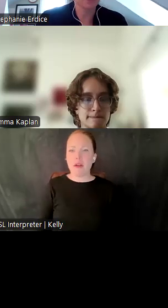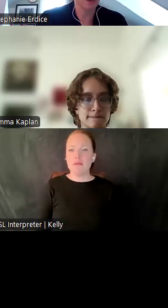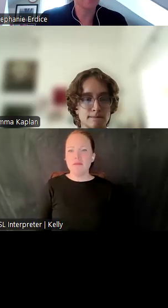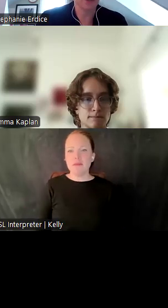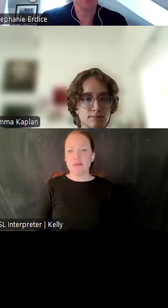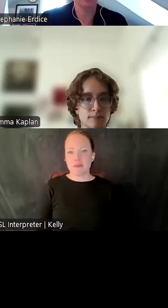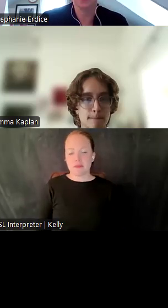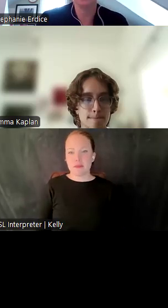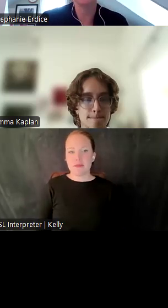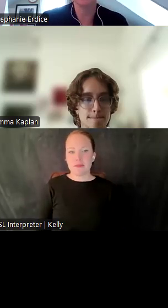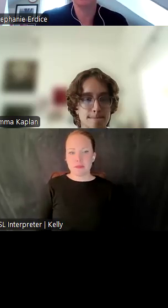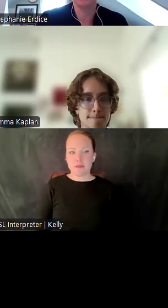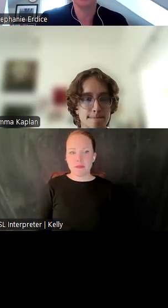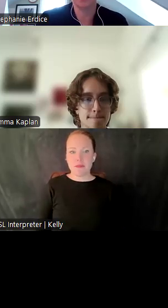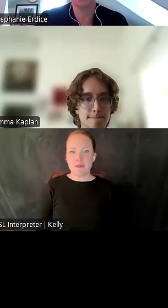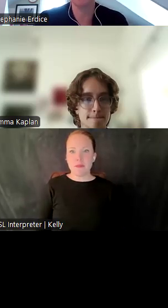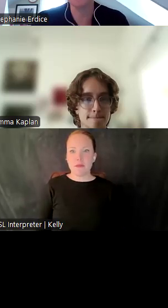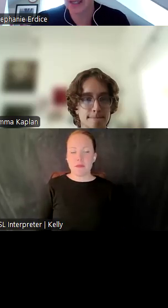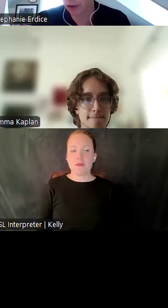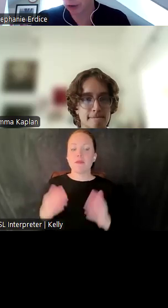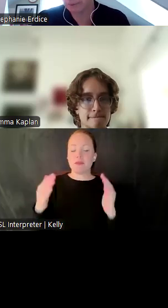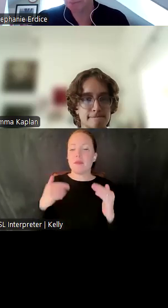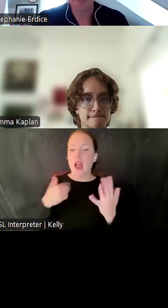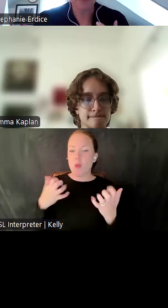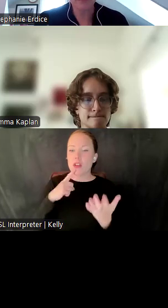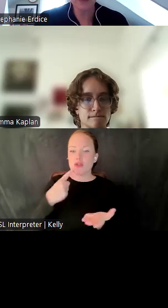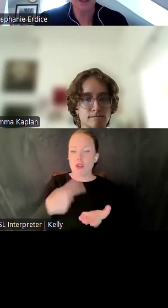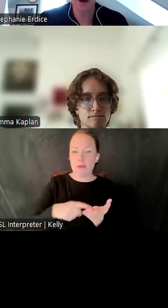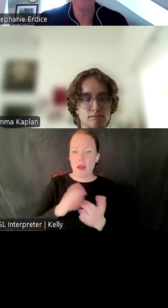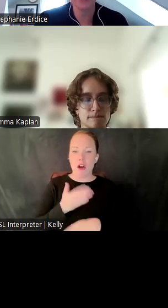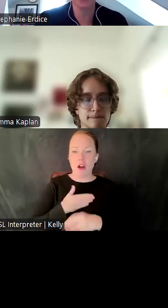that, I want to talk about our last element of financial